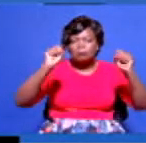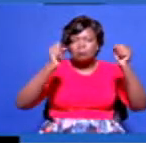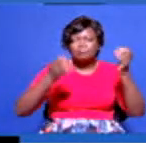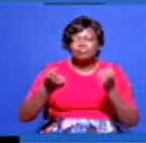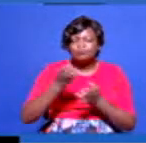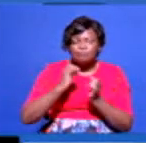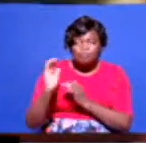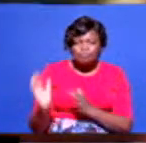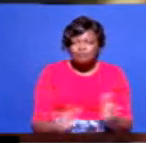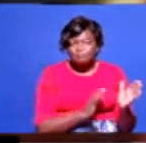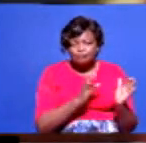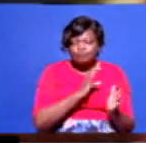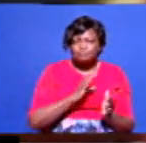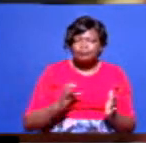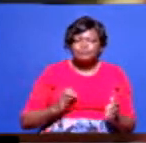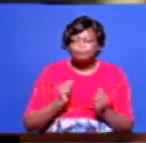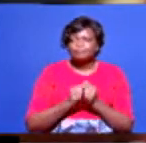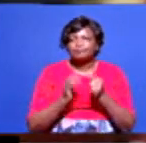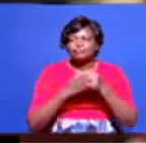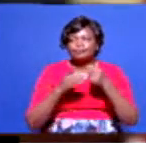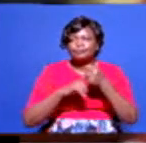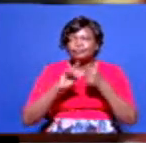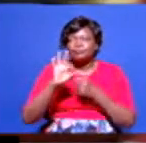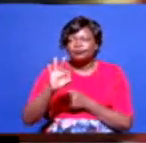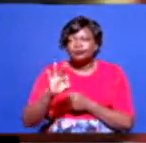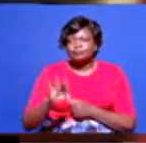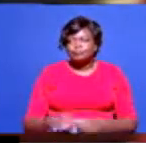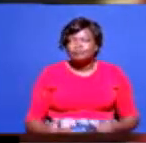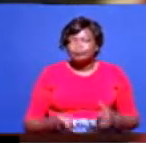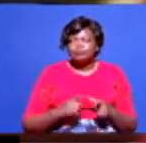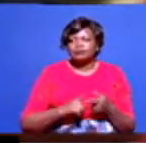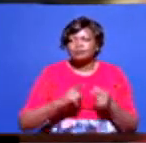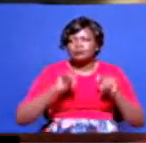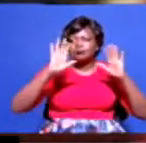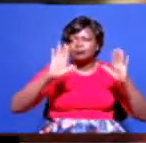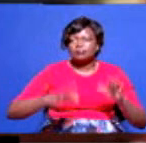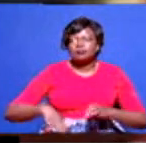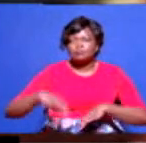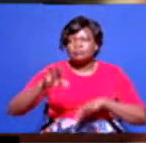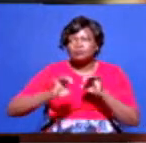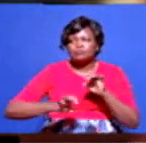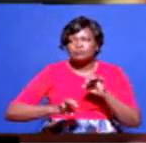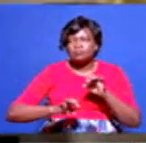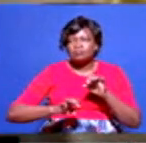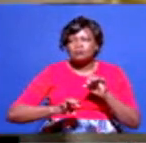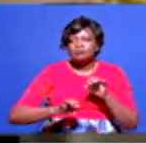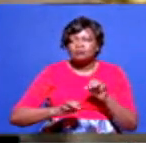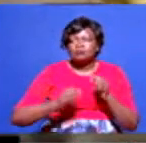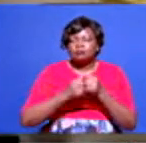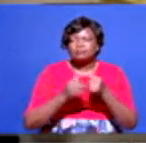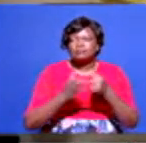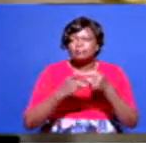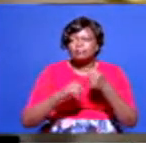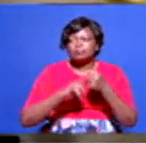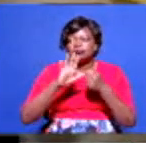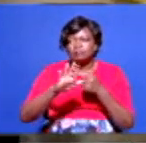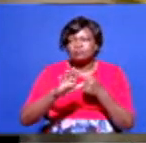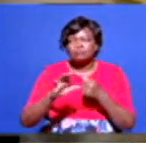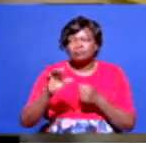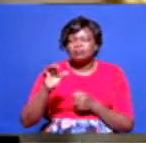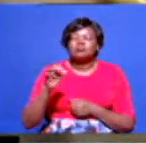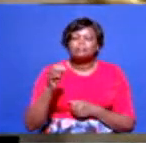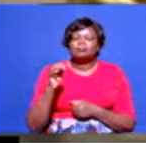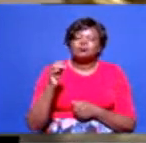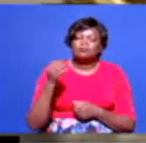Planning Commission in 1963. He played a key role in drafting the famous 1965 Sessional Paper No.